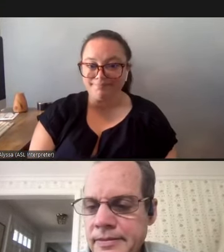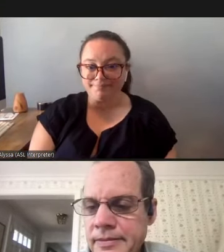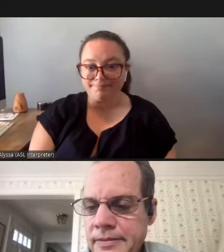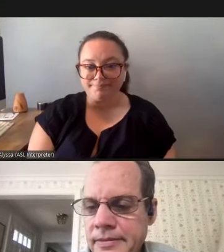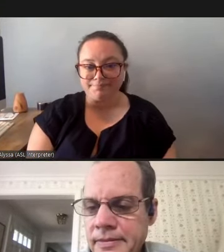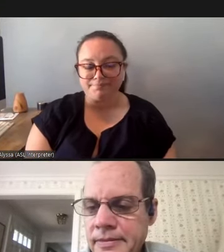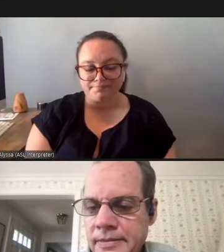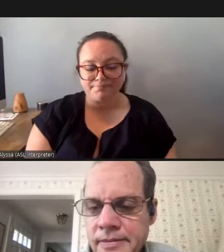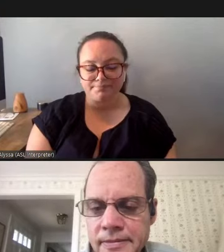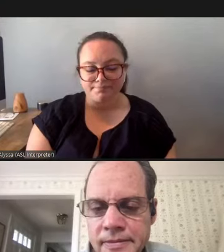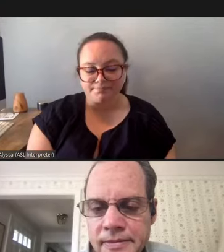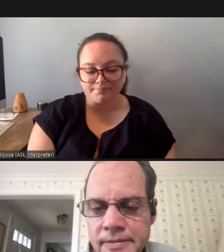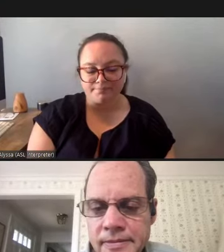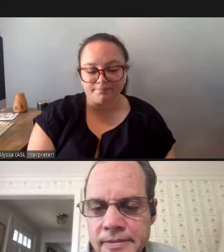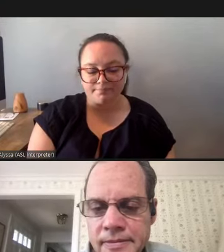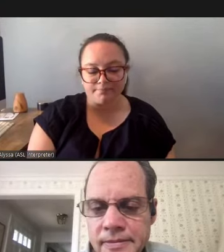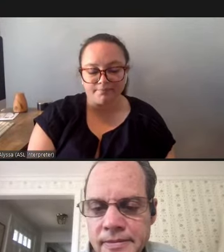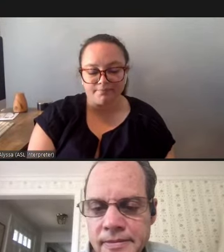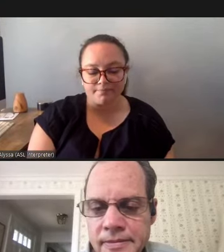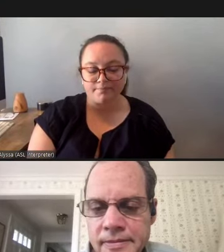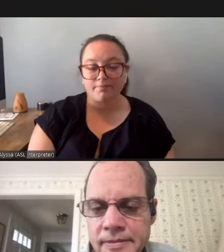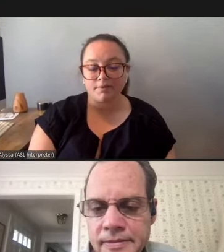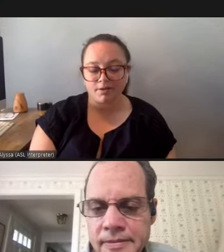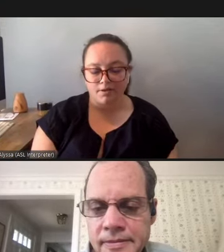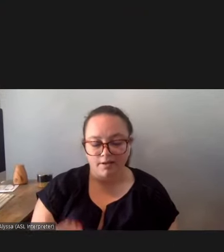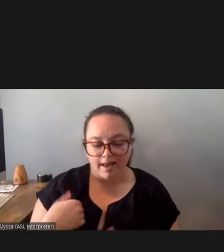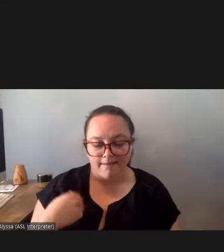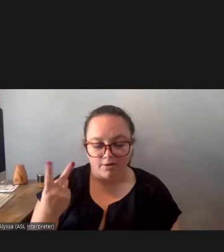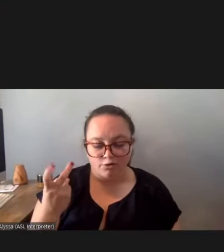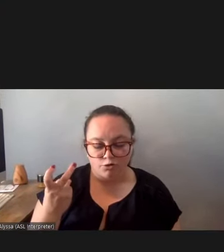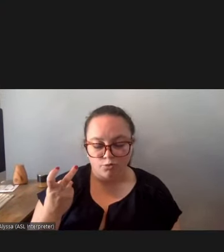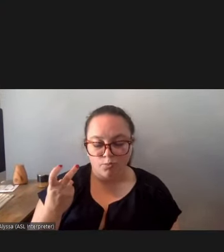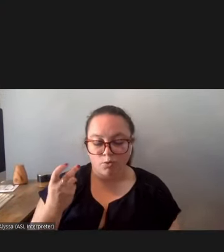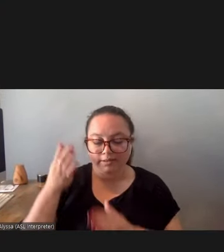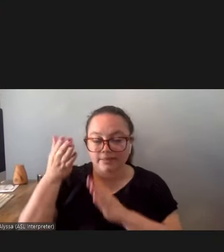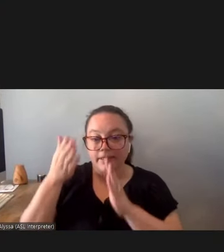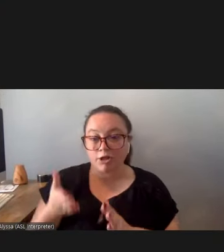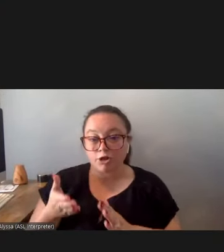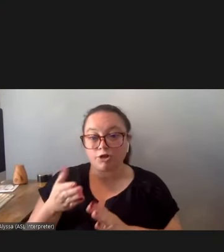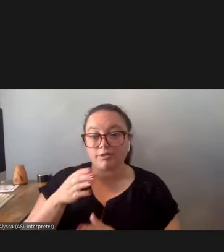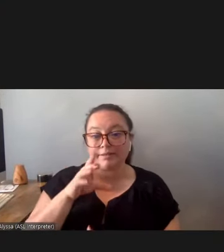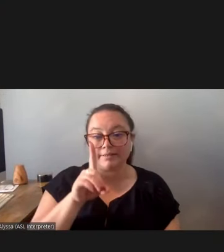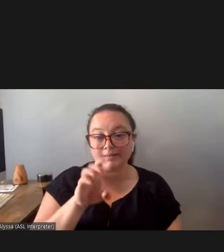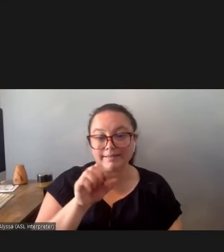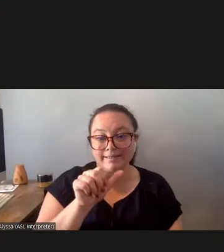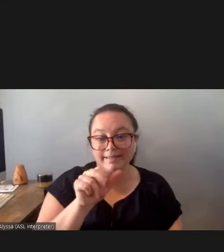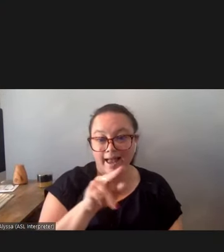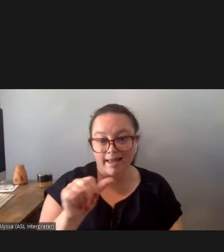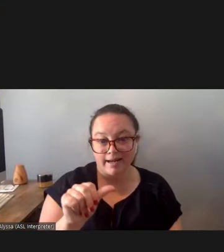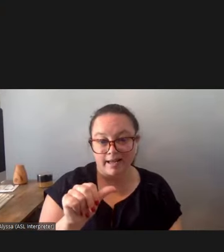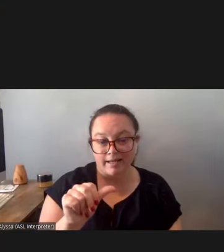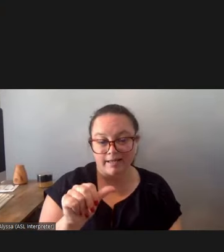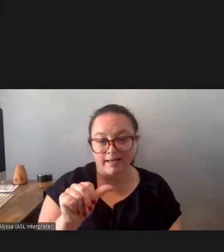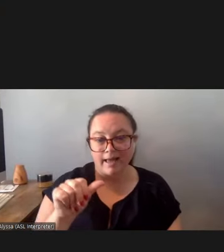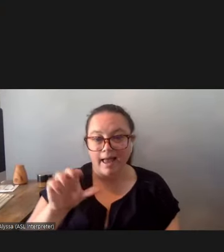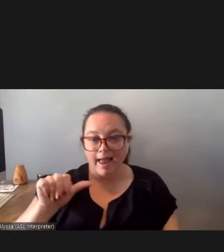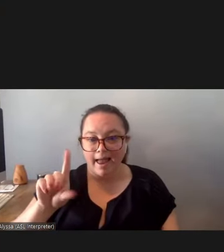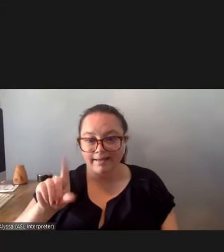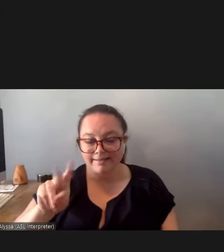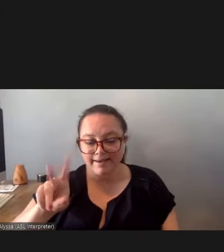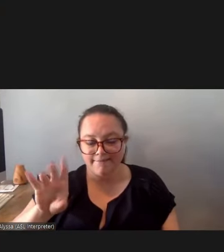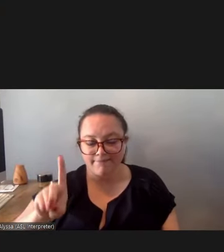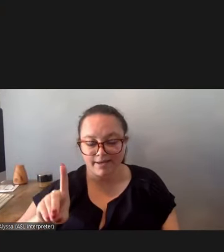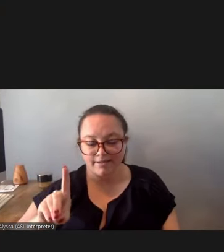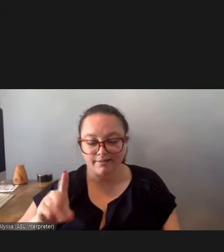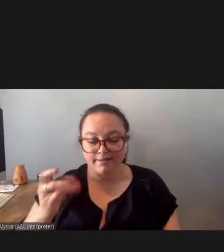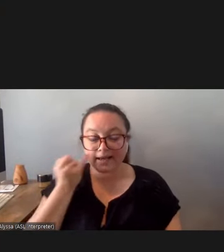Thank you. Our next two speakers are Deanna Douglas and David Starman. If you are signed up to speak but